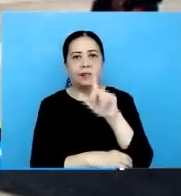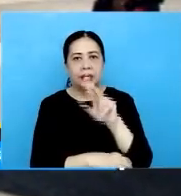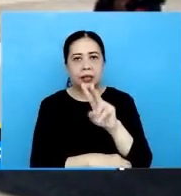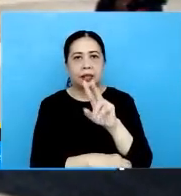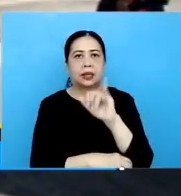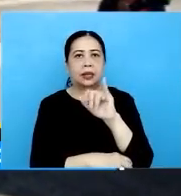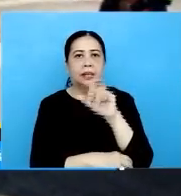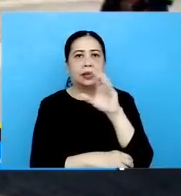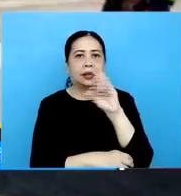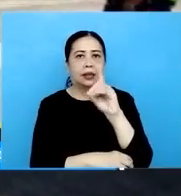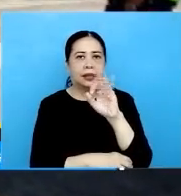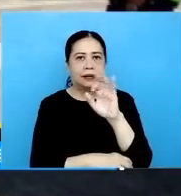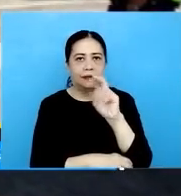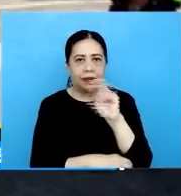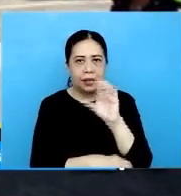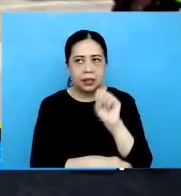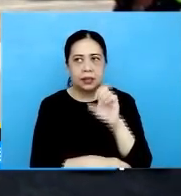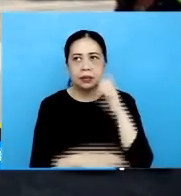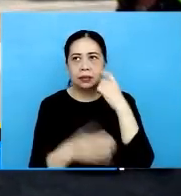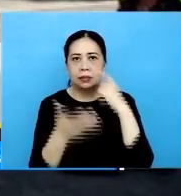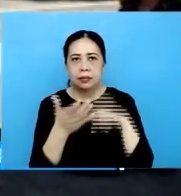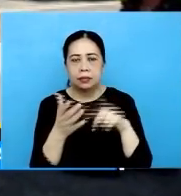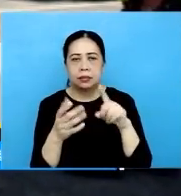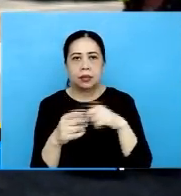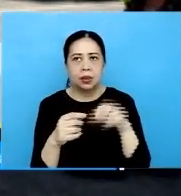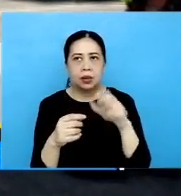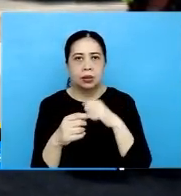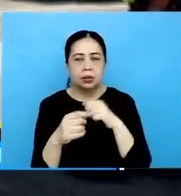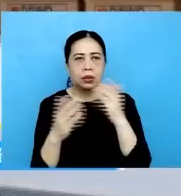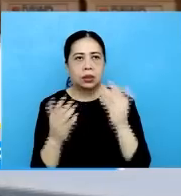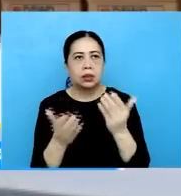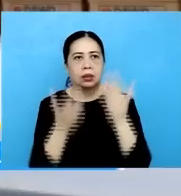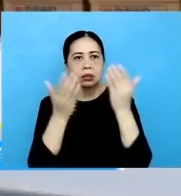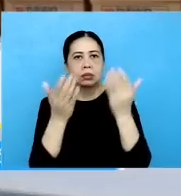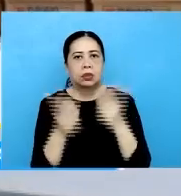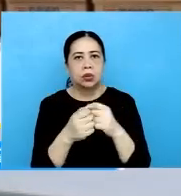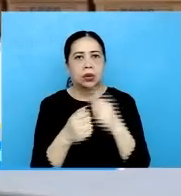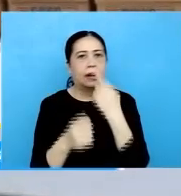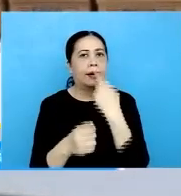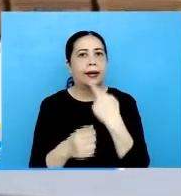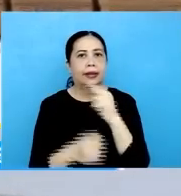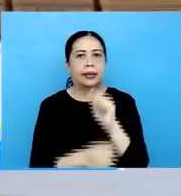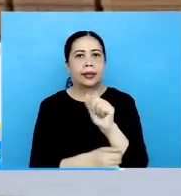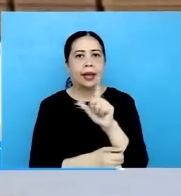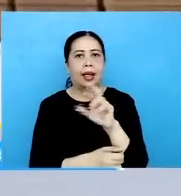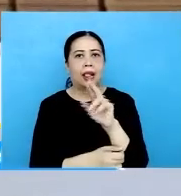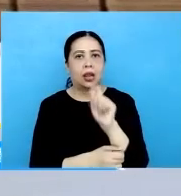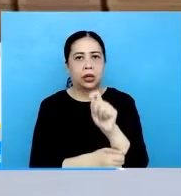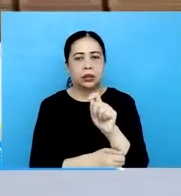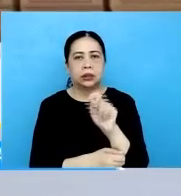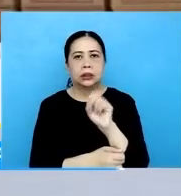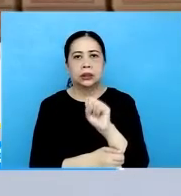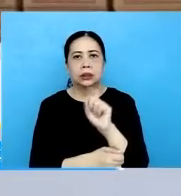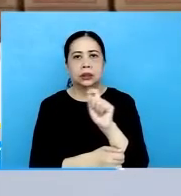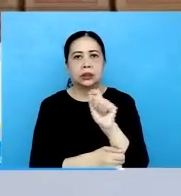at ma-determine namin at ma-raise namin into red alert status ang probinsya, only then can we